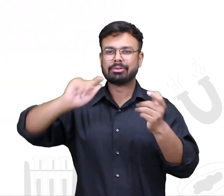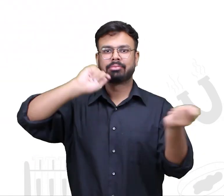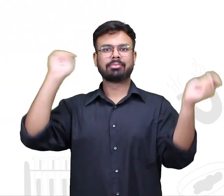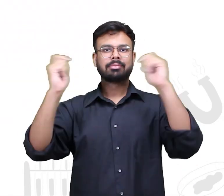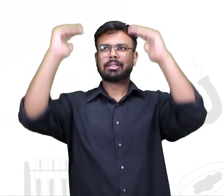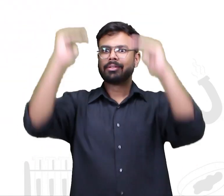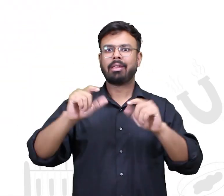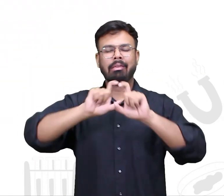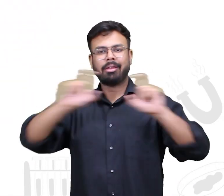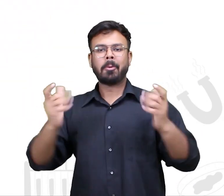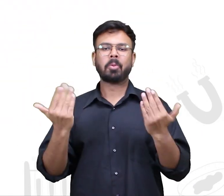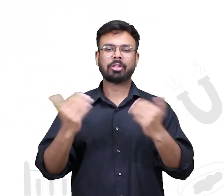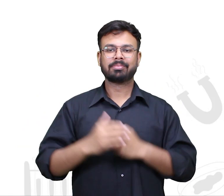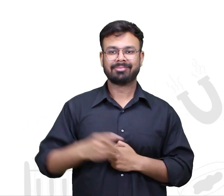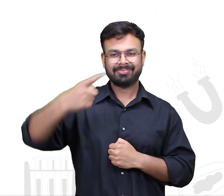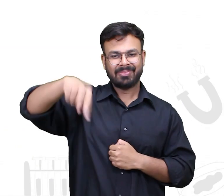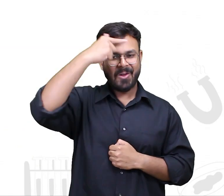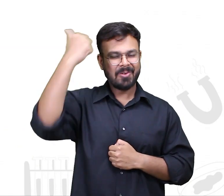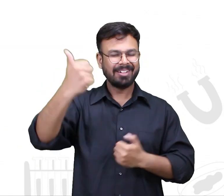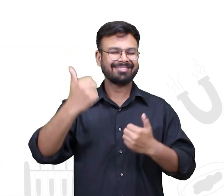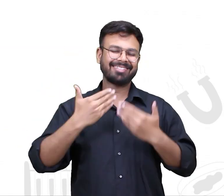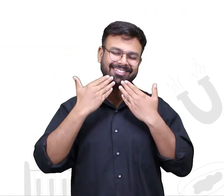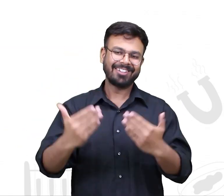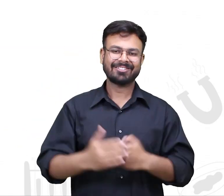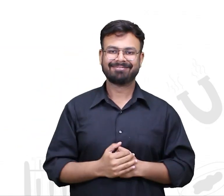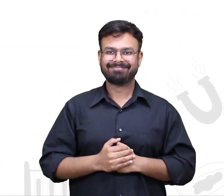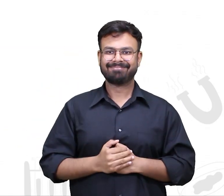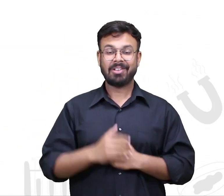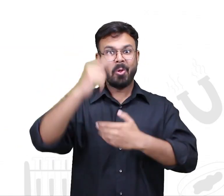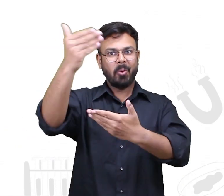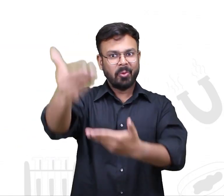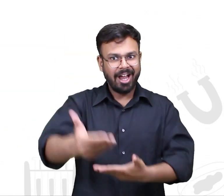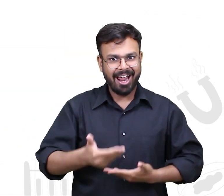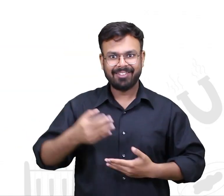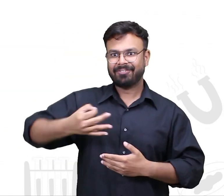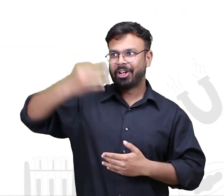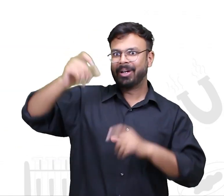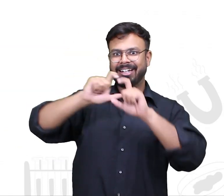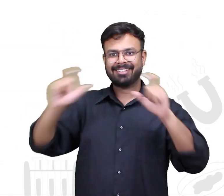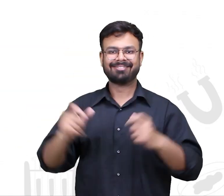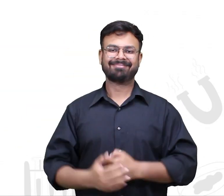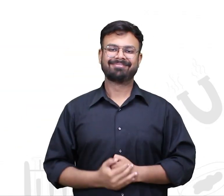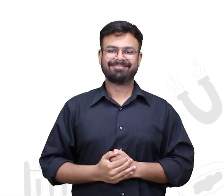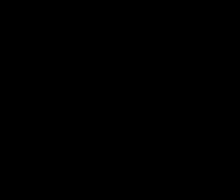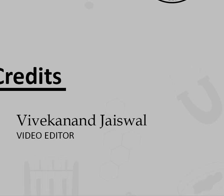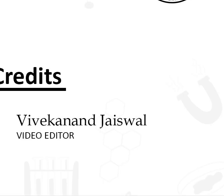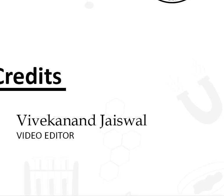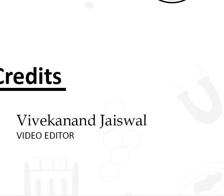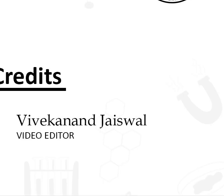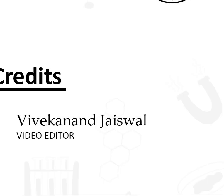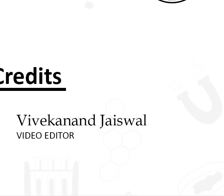we contribute to zero carbon emissions, and so we wish you good luck. We welcome hydrogen as the clean future fuel.